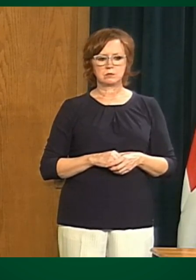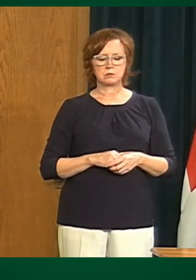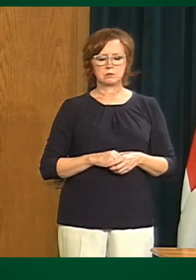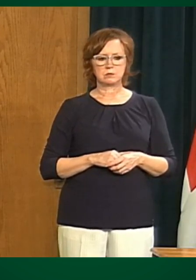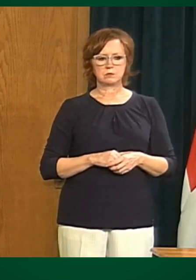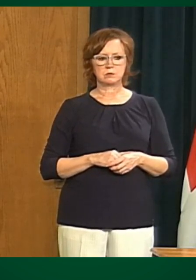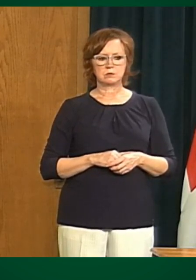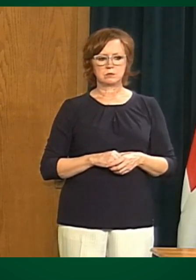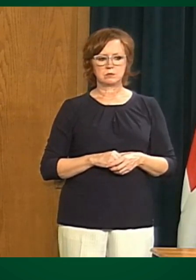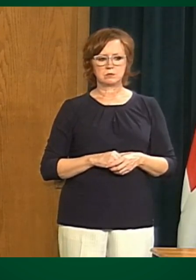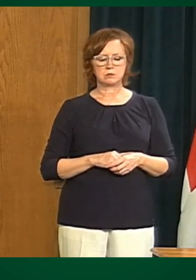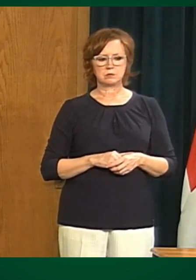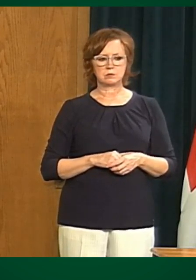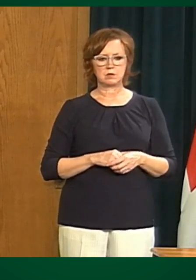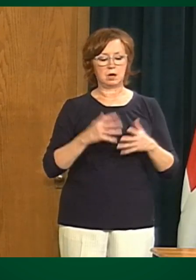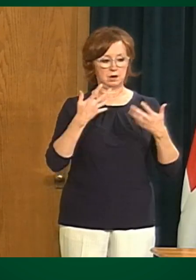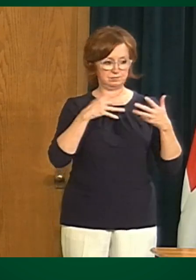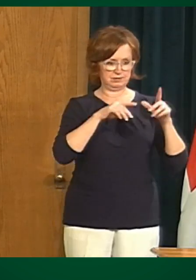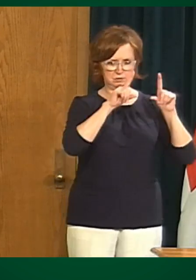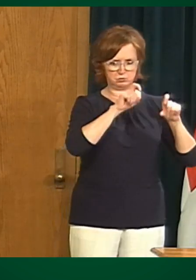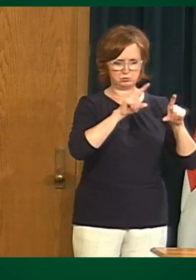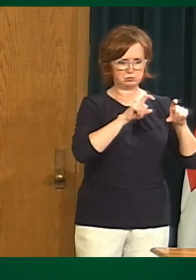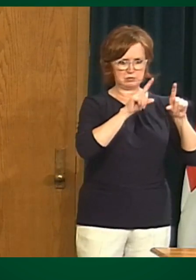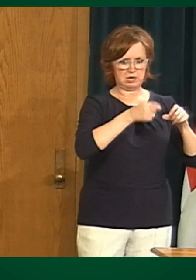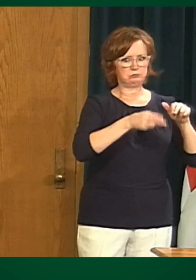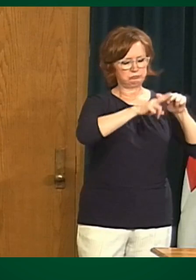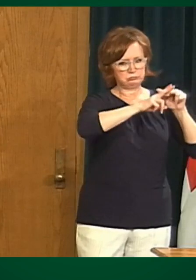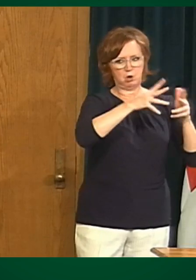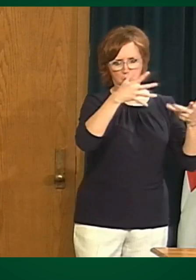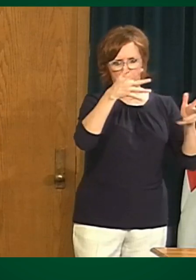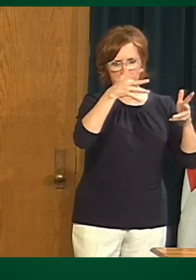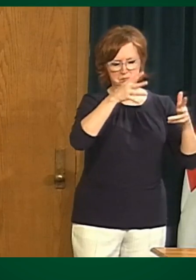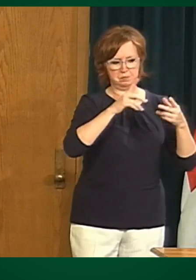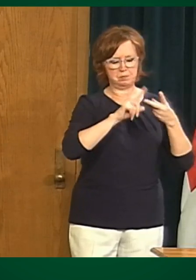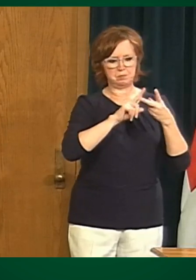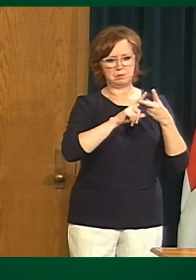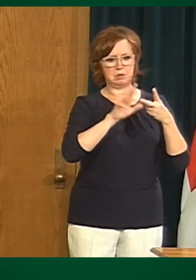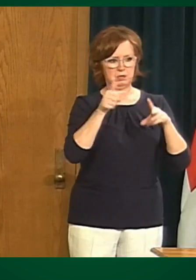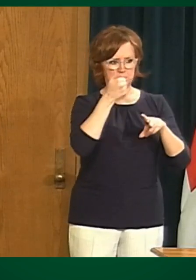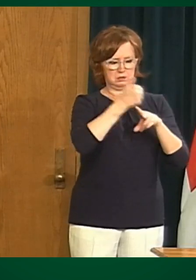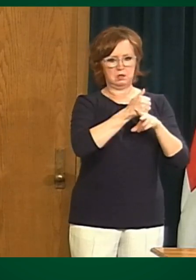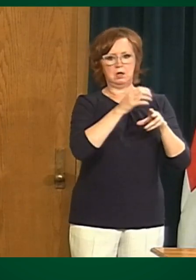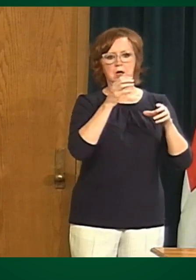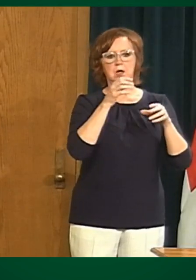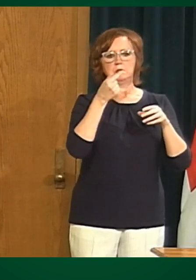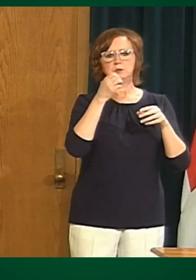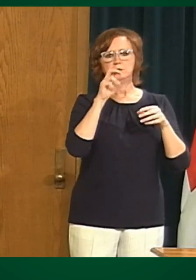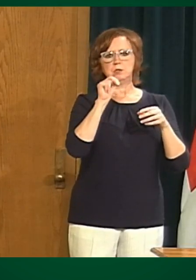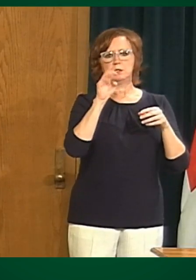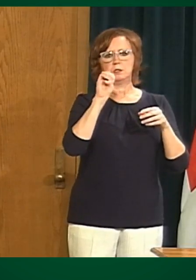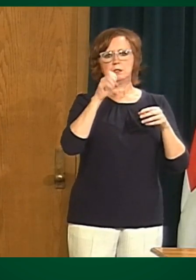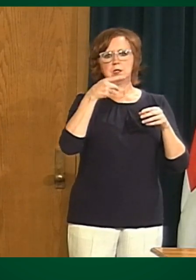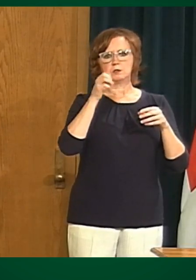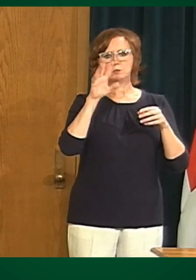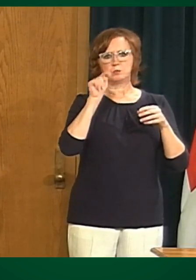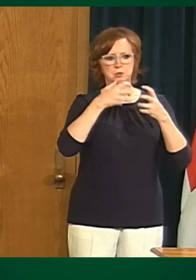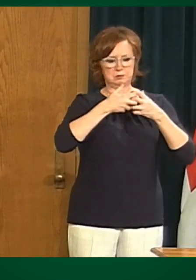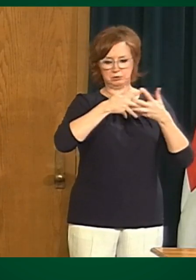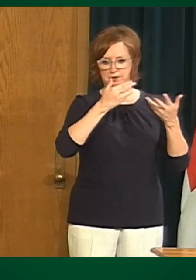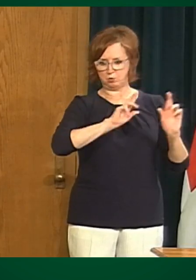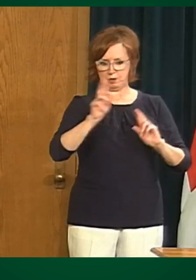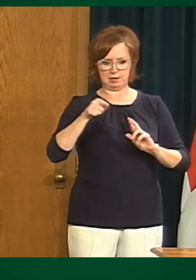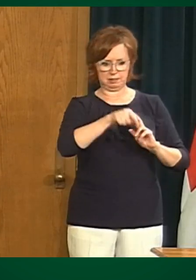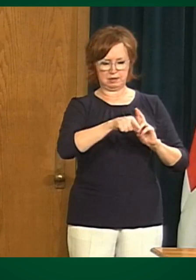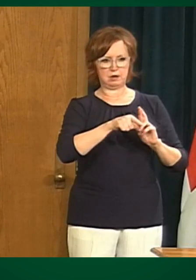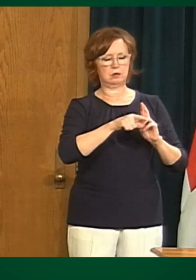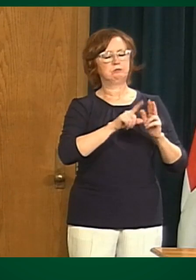increased testing and expanding the testing side by establishing the gene expert machine, so that this is by itself saving